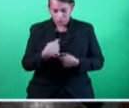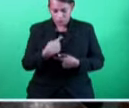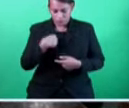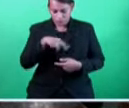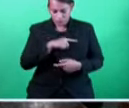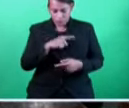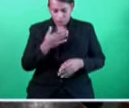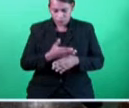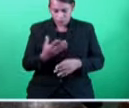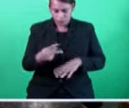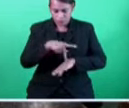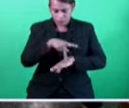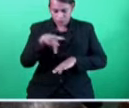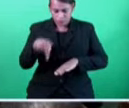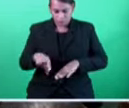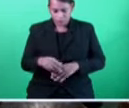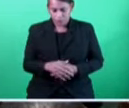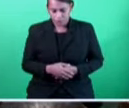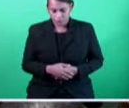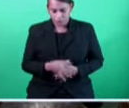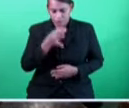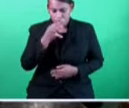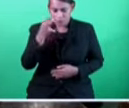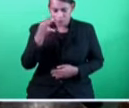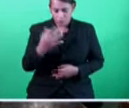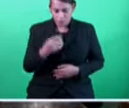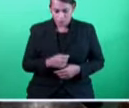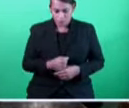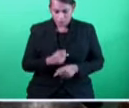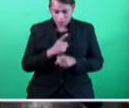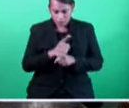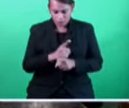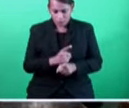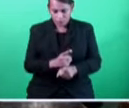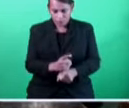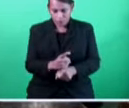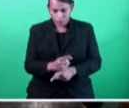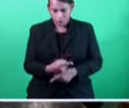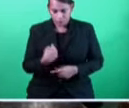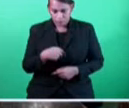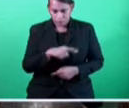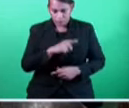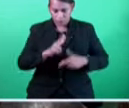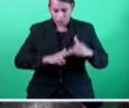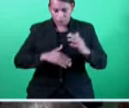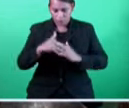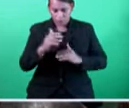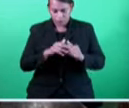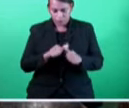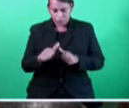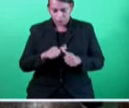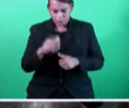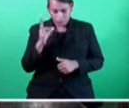here. We seek your divine guidance to continue to build a better nation for